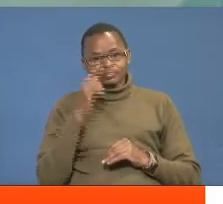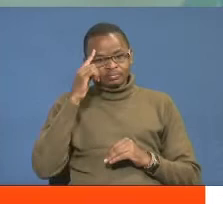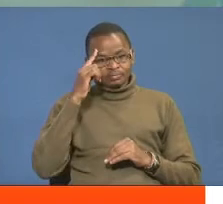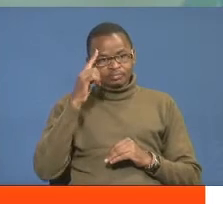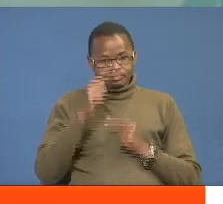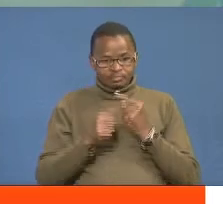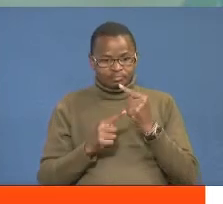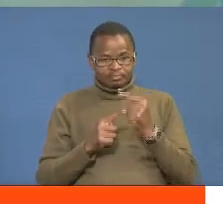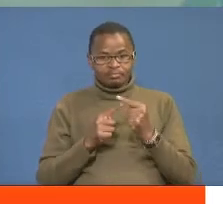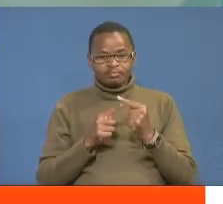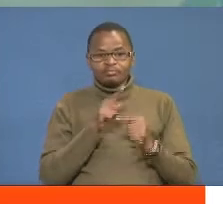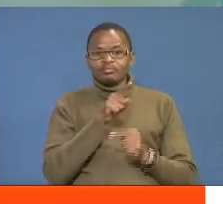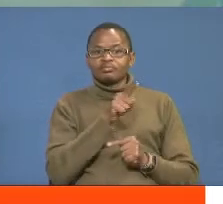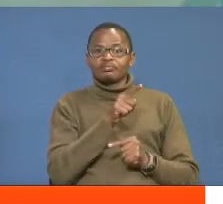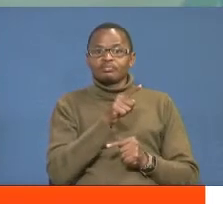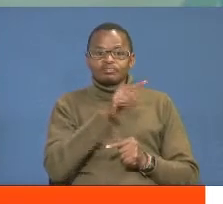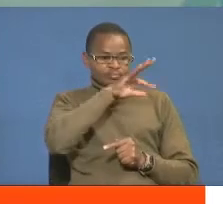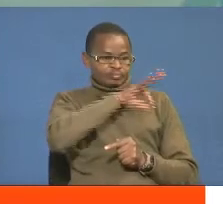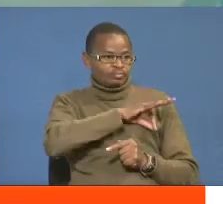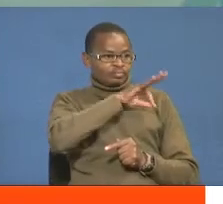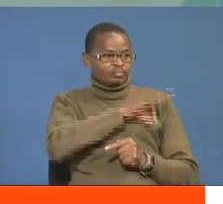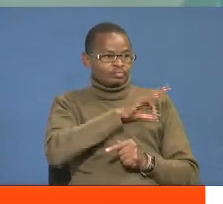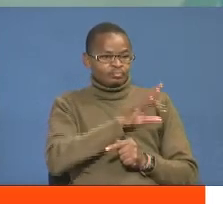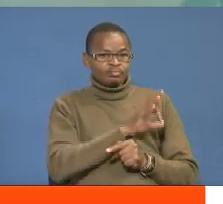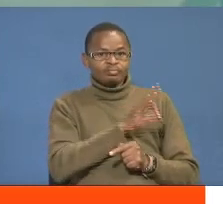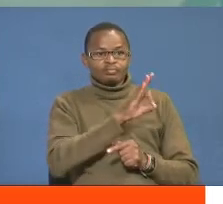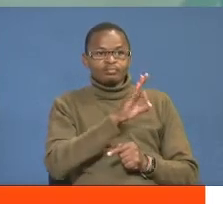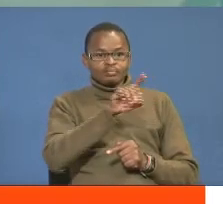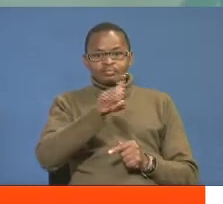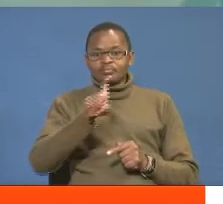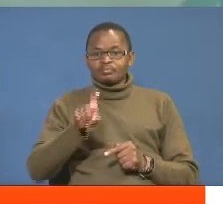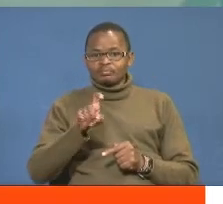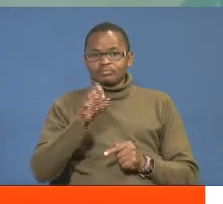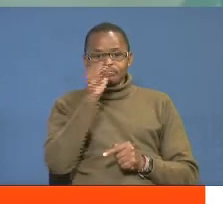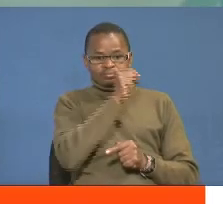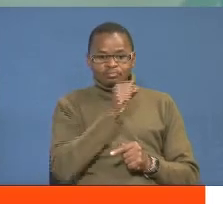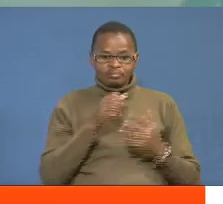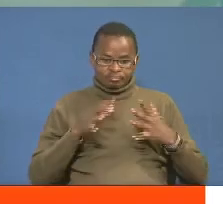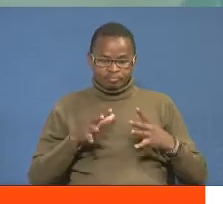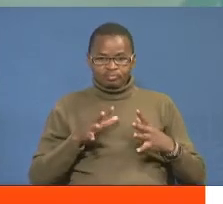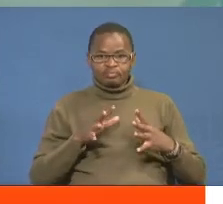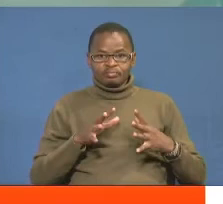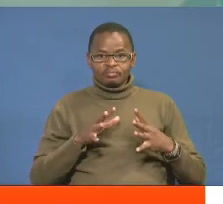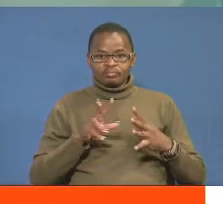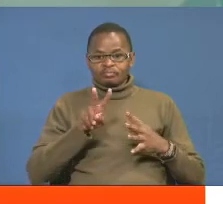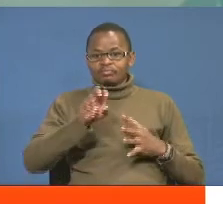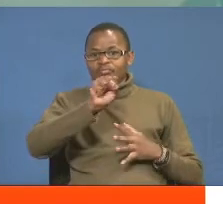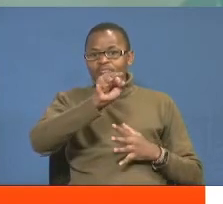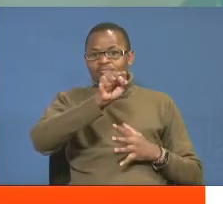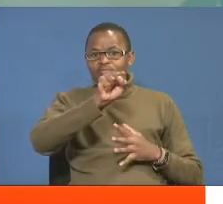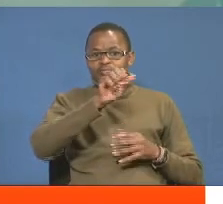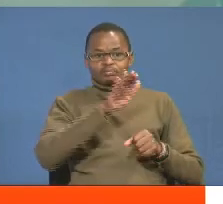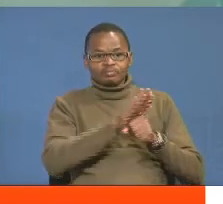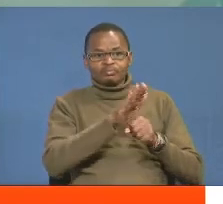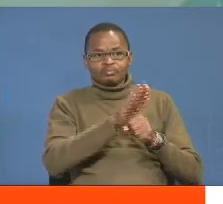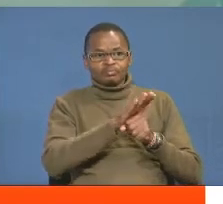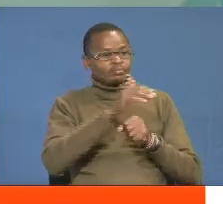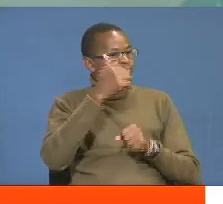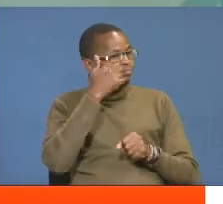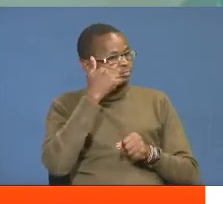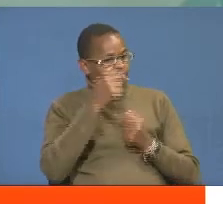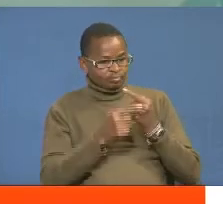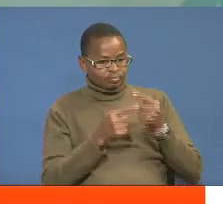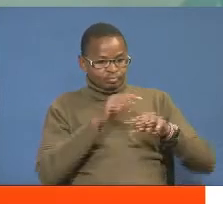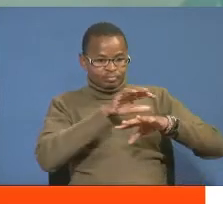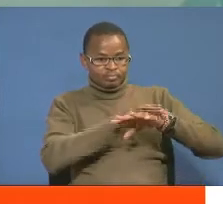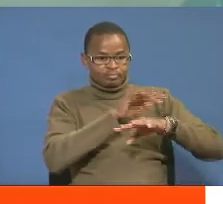think when you look at the benefit of vaccinating older people versus the severity of the disease when